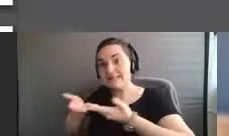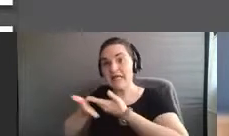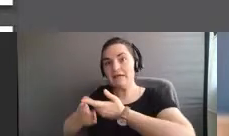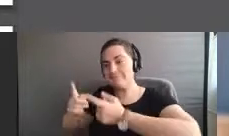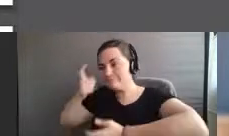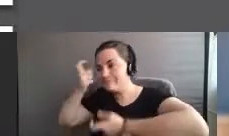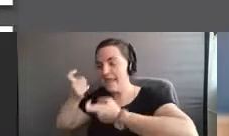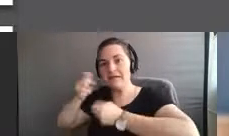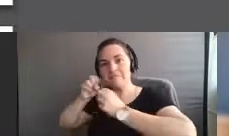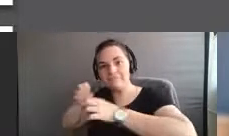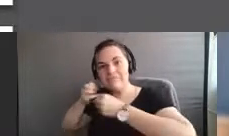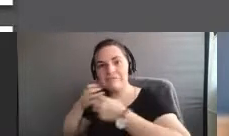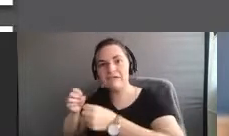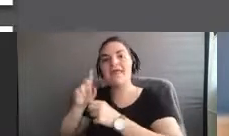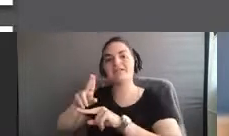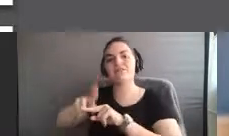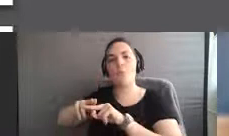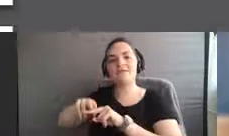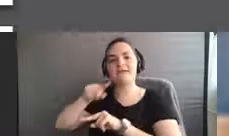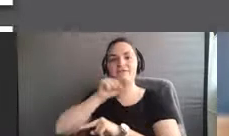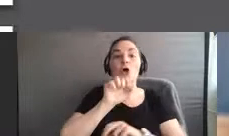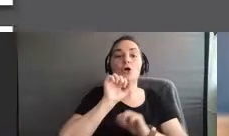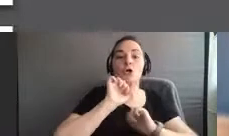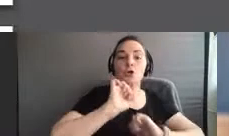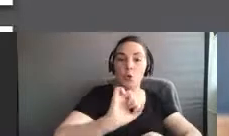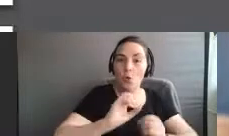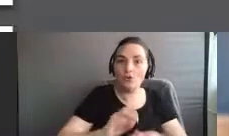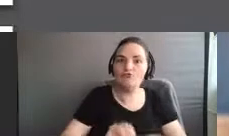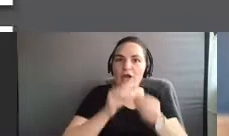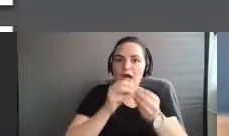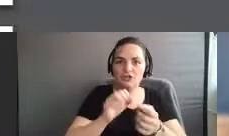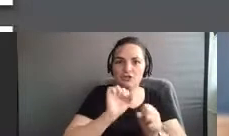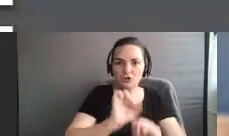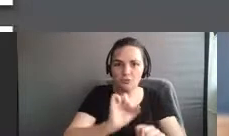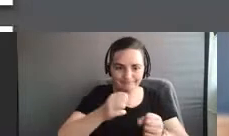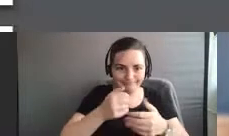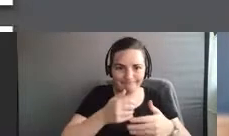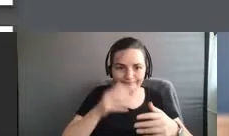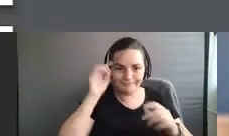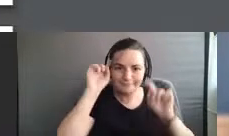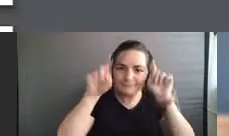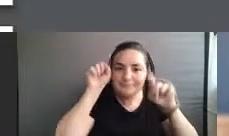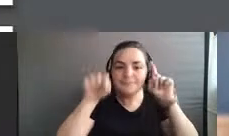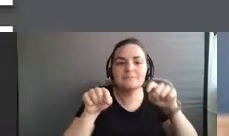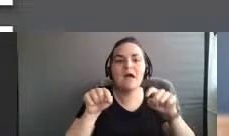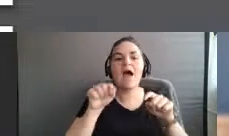the assessment that gives you the mark that goes into your grade profile.